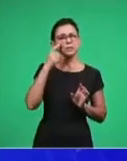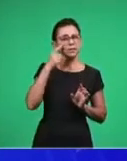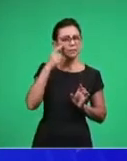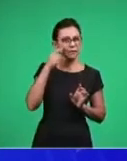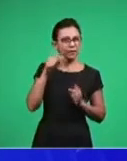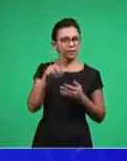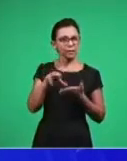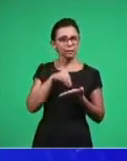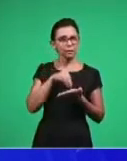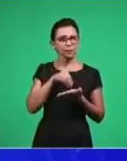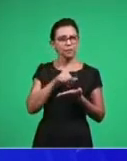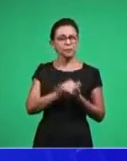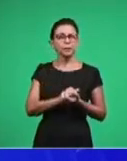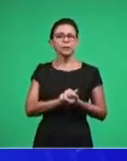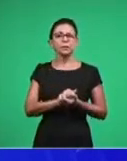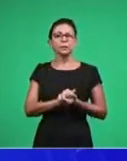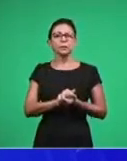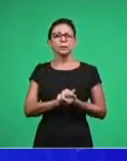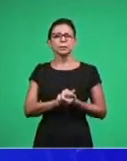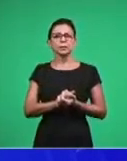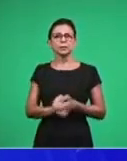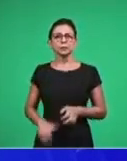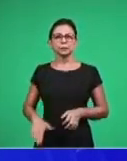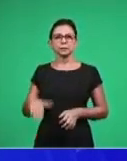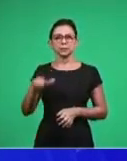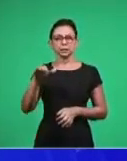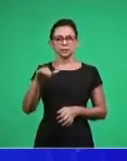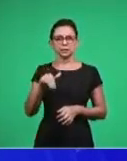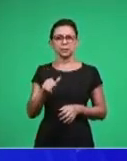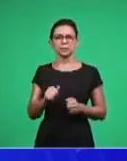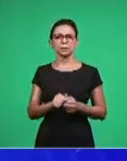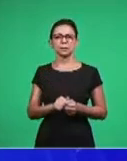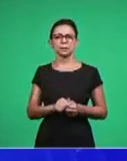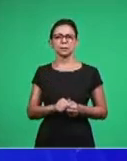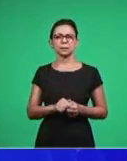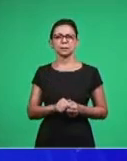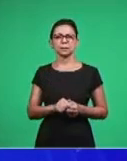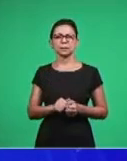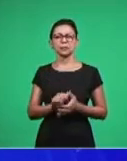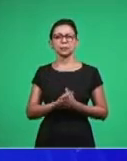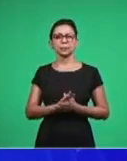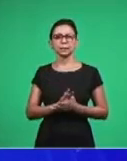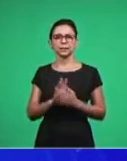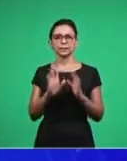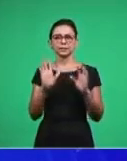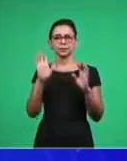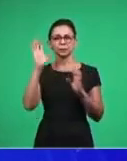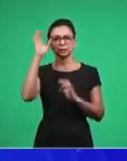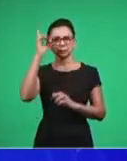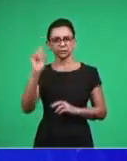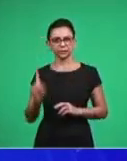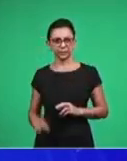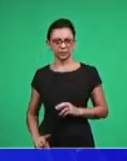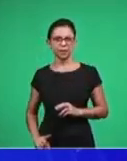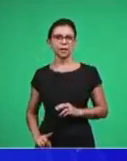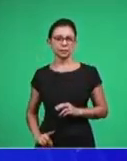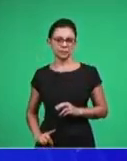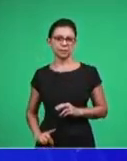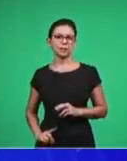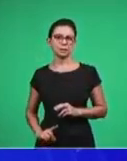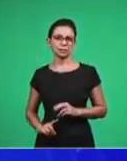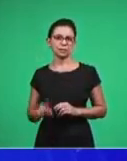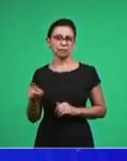for the project that we have, that we are starting to assist children with deficiencies.